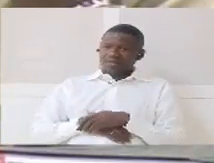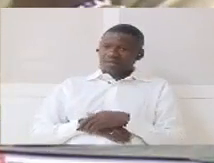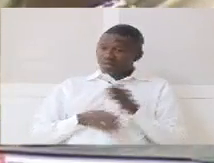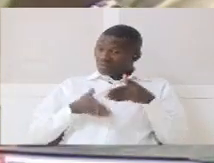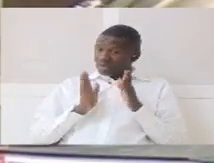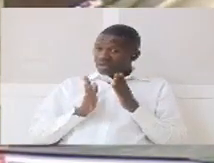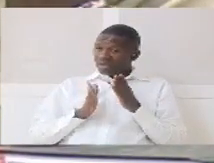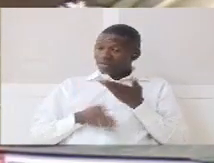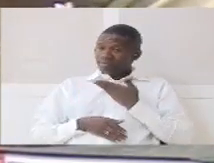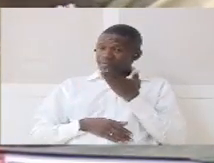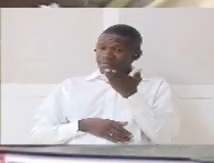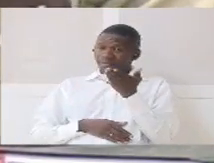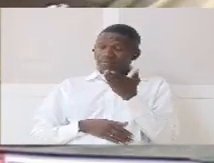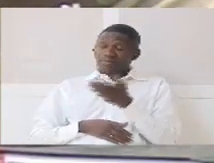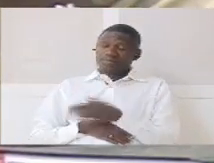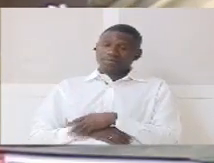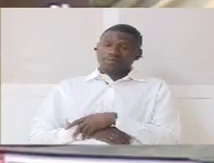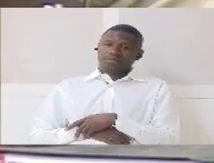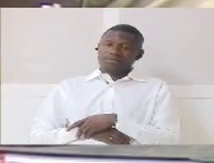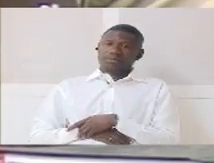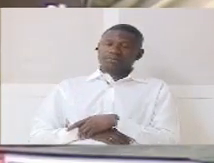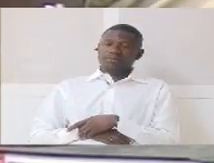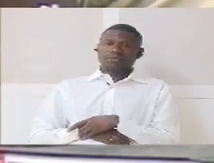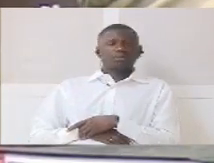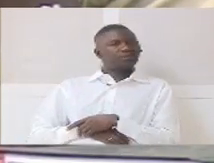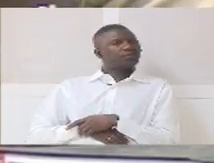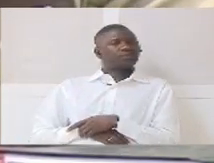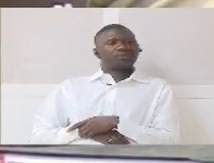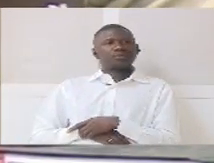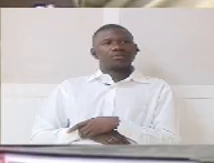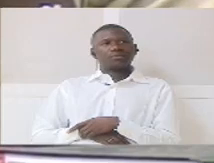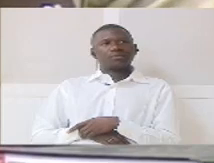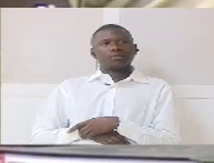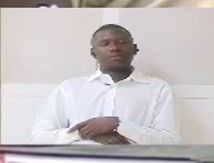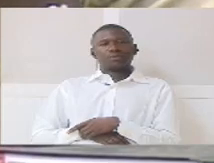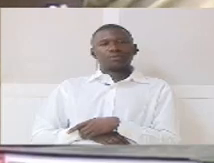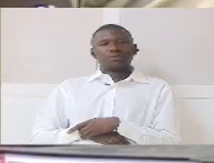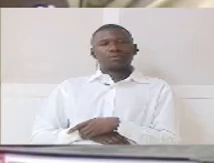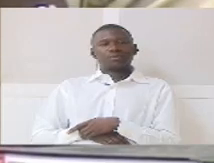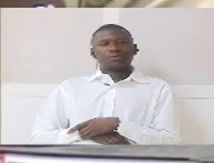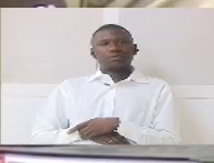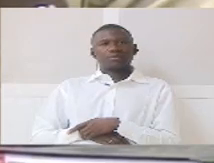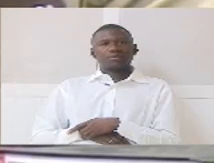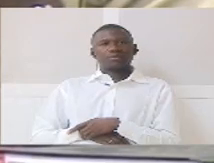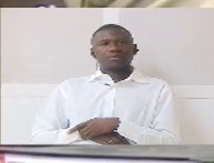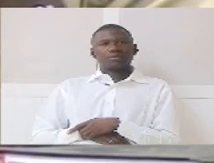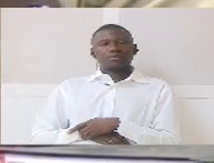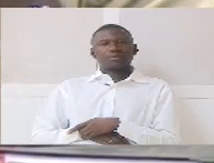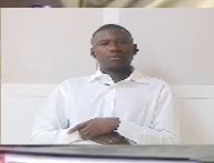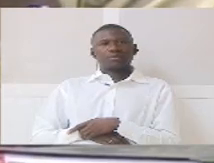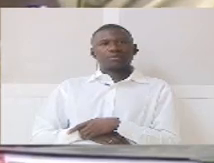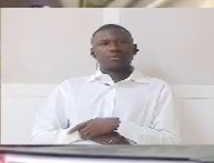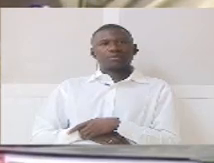you for tala lulu? No sita ekadalu sorone kaswalankole tara bungo konoje. Andu ekabidongo le